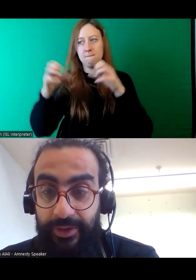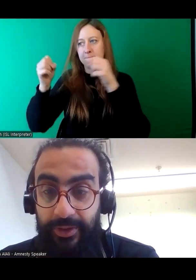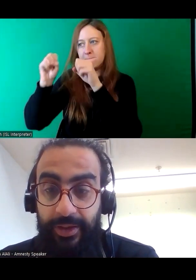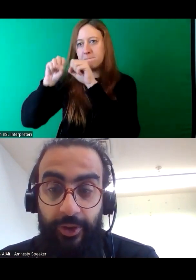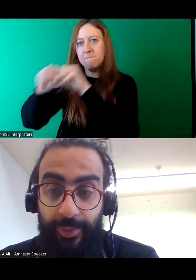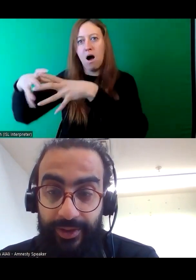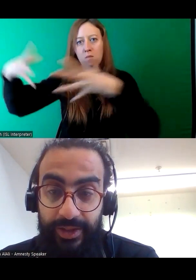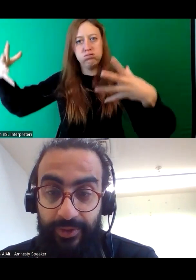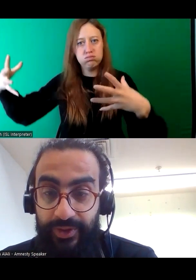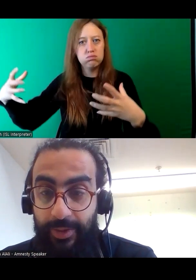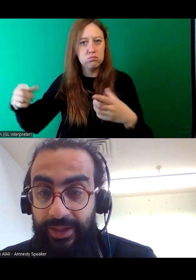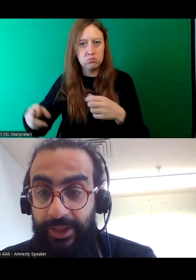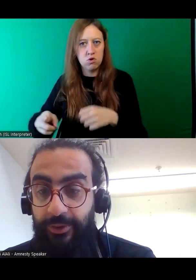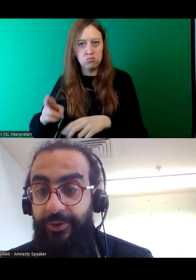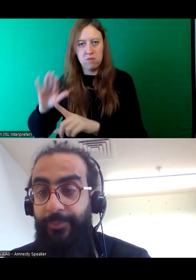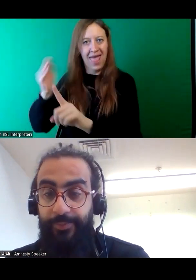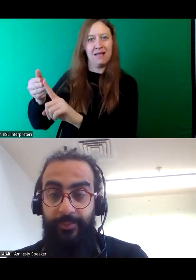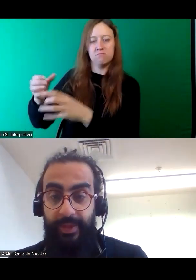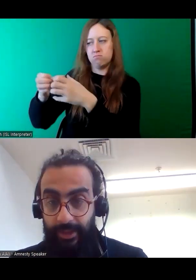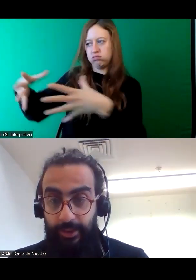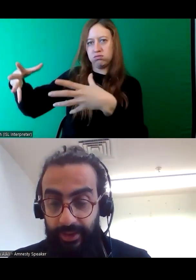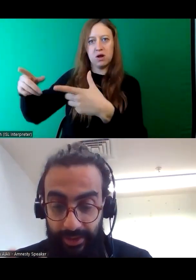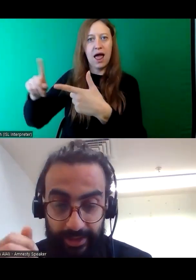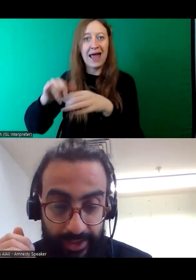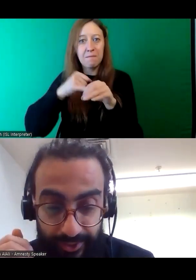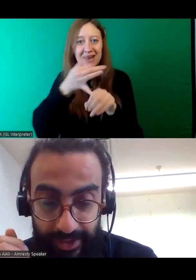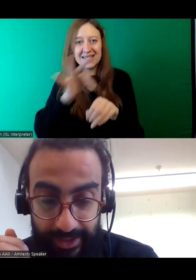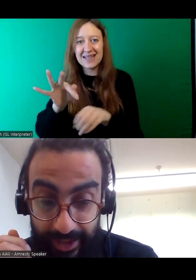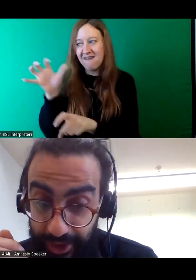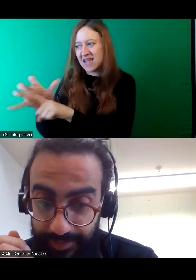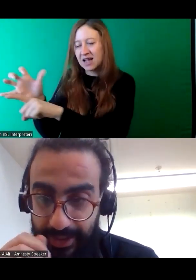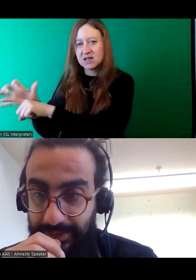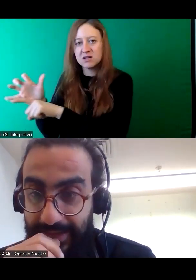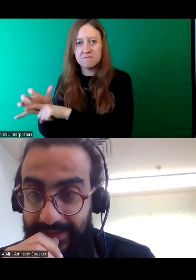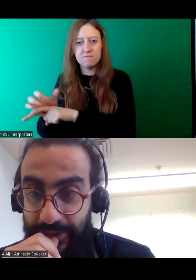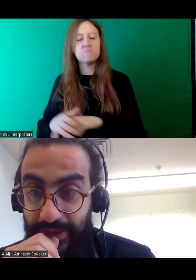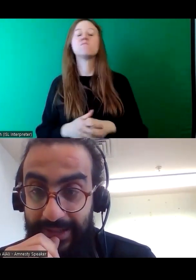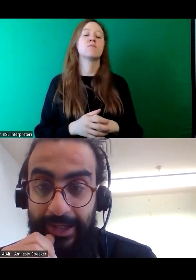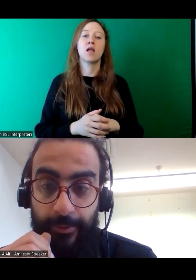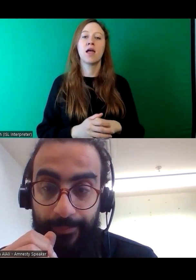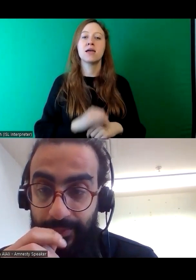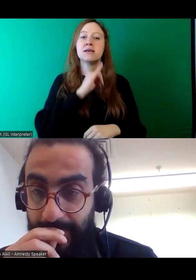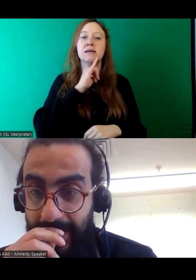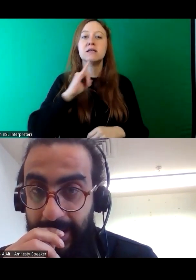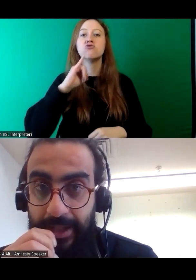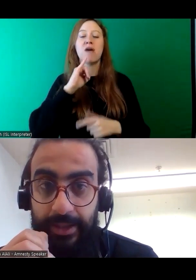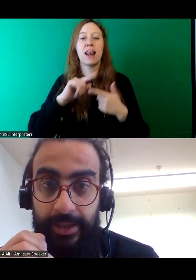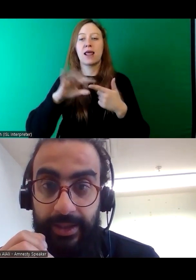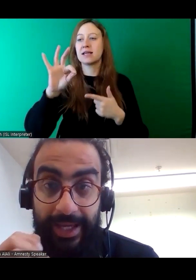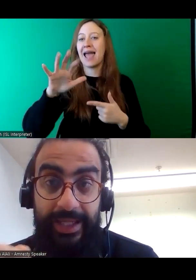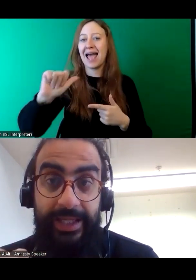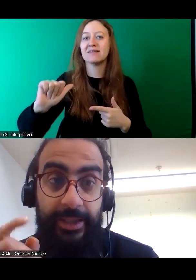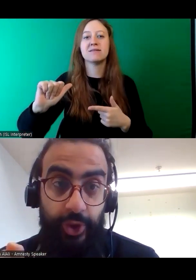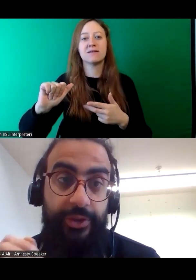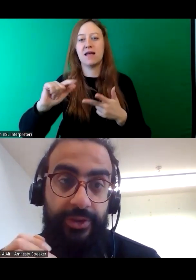and all parties, for example, including Israel, Egypt, and Gaza, should allow